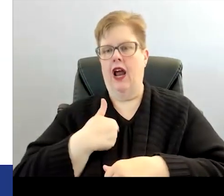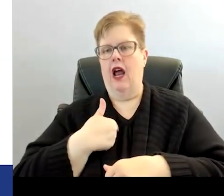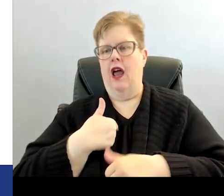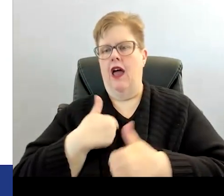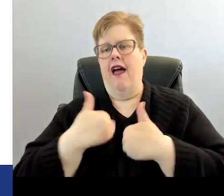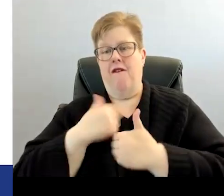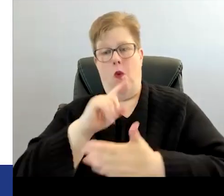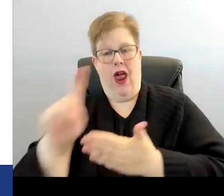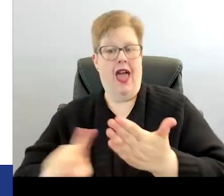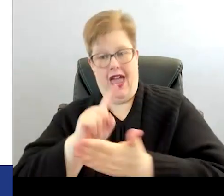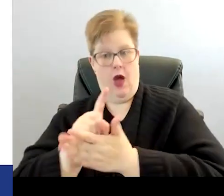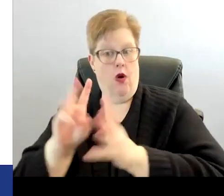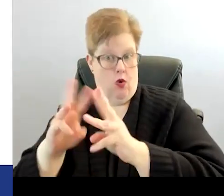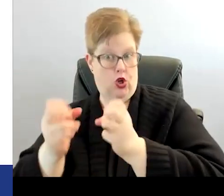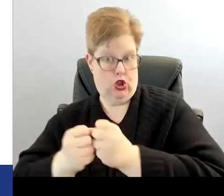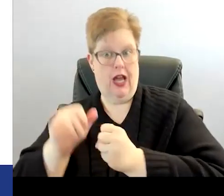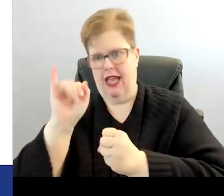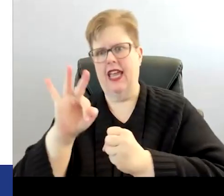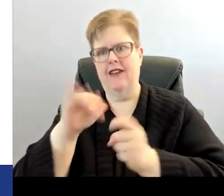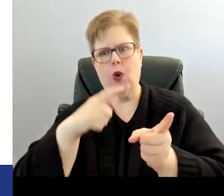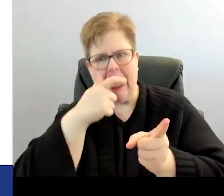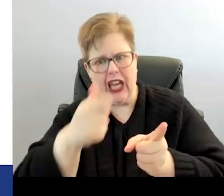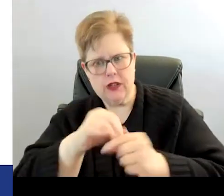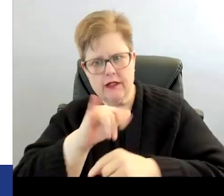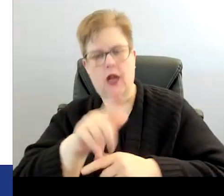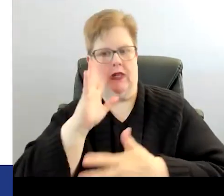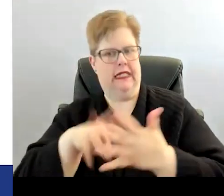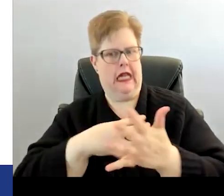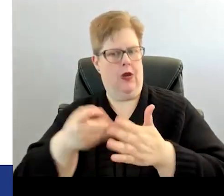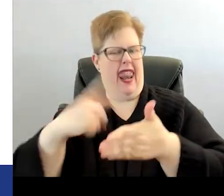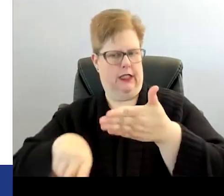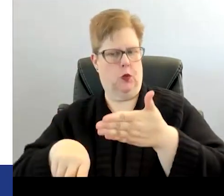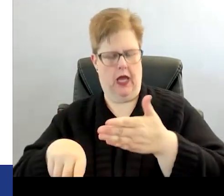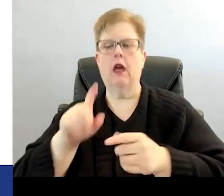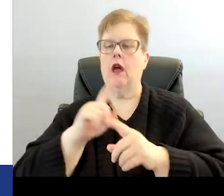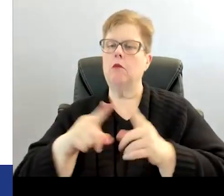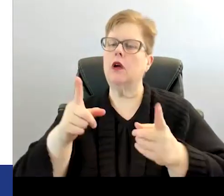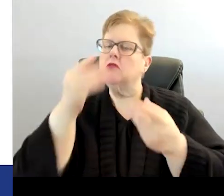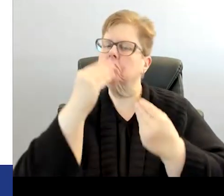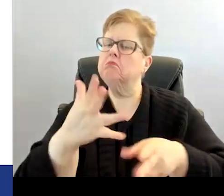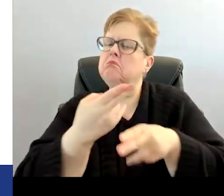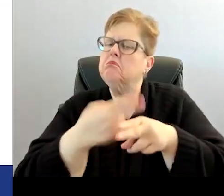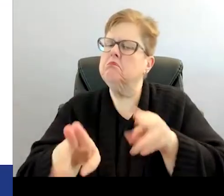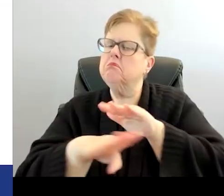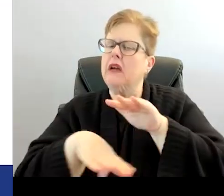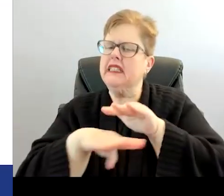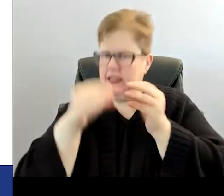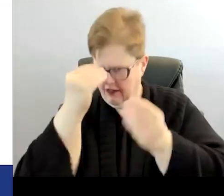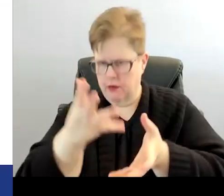hour-long webinar if this is something that sounds interesting to you scheduled next week, but I want to let you know just the